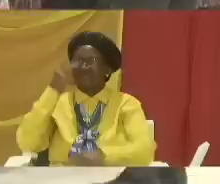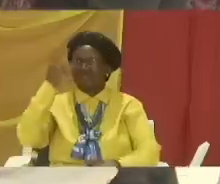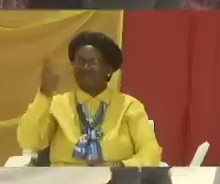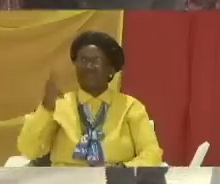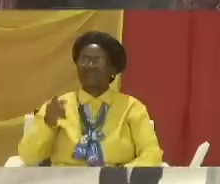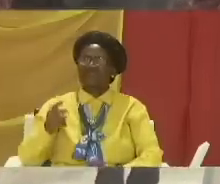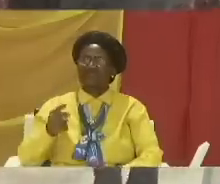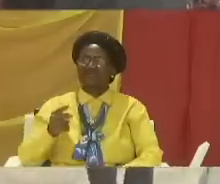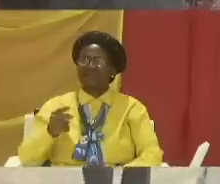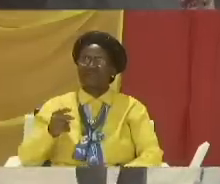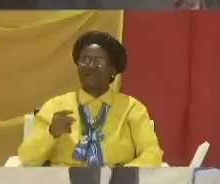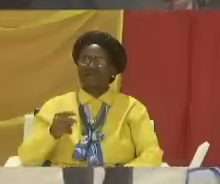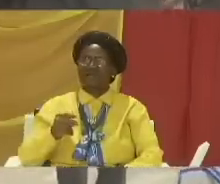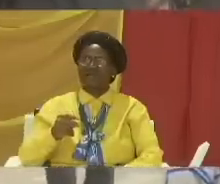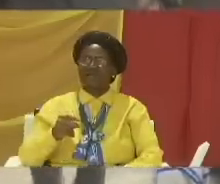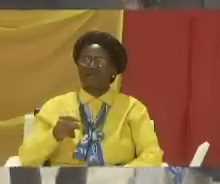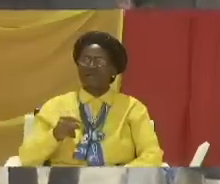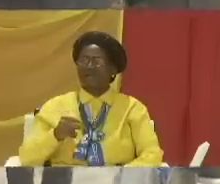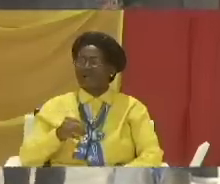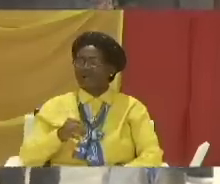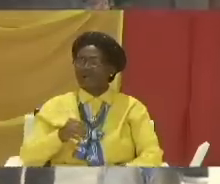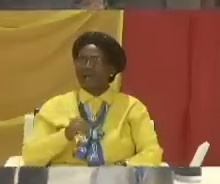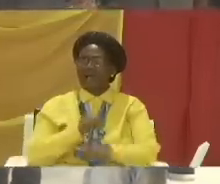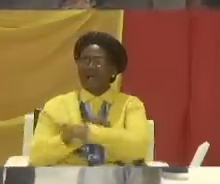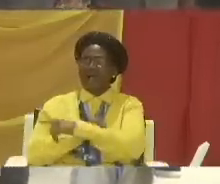Yeah, I can see one there.